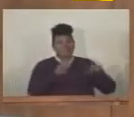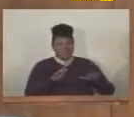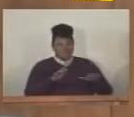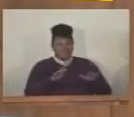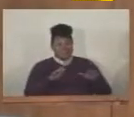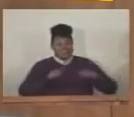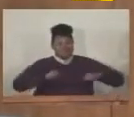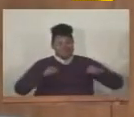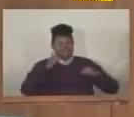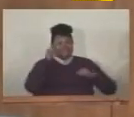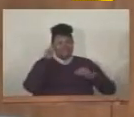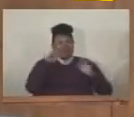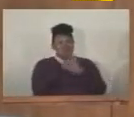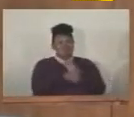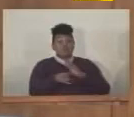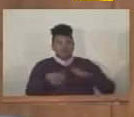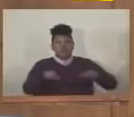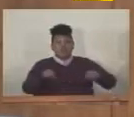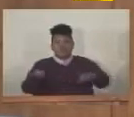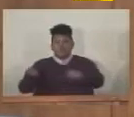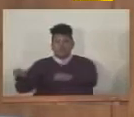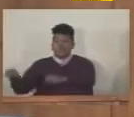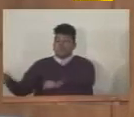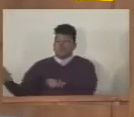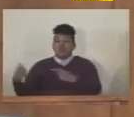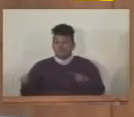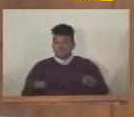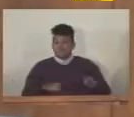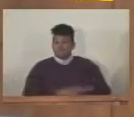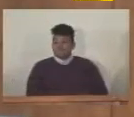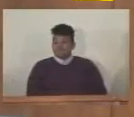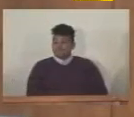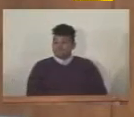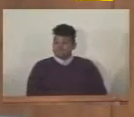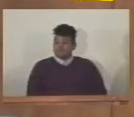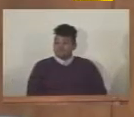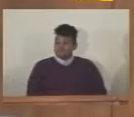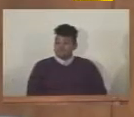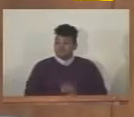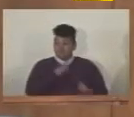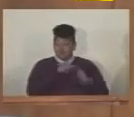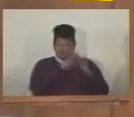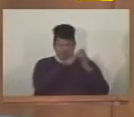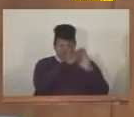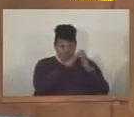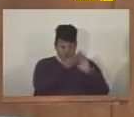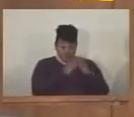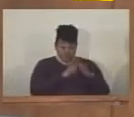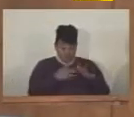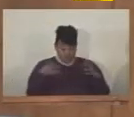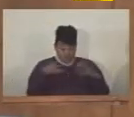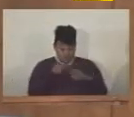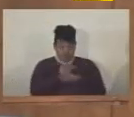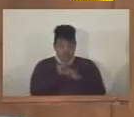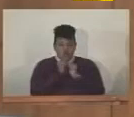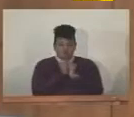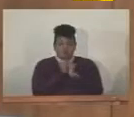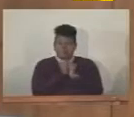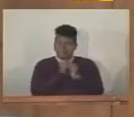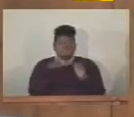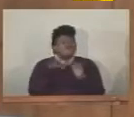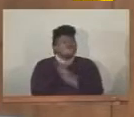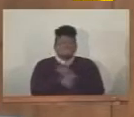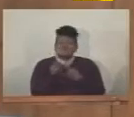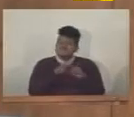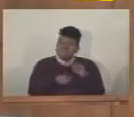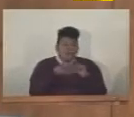involved in building their communities. Get involved in your citizens association, your neighborhood watch, sports club. Interact